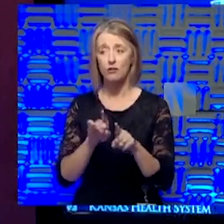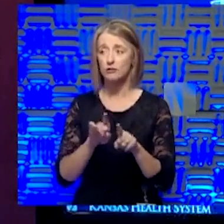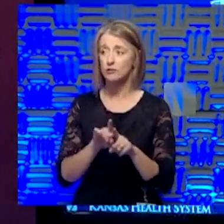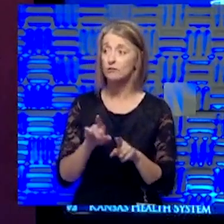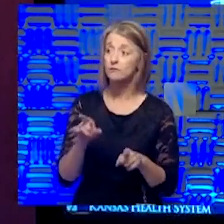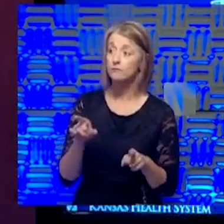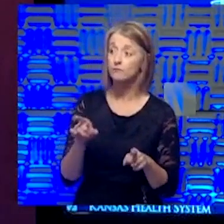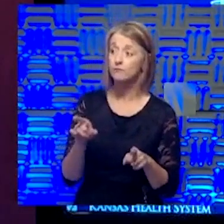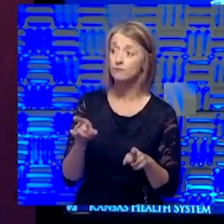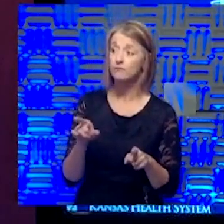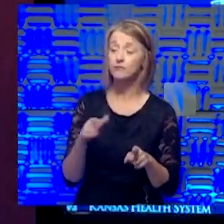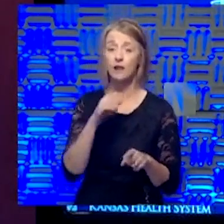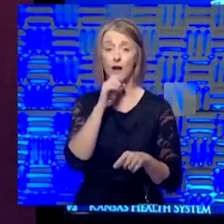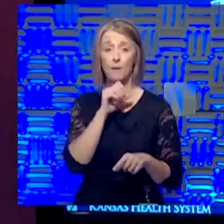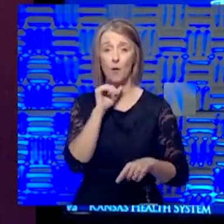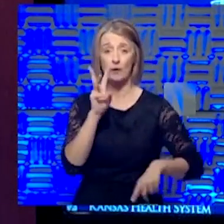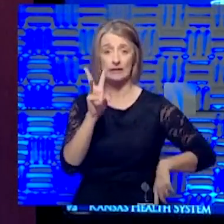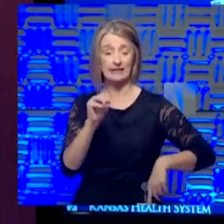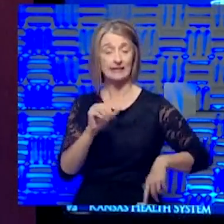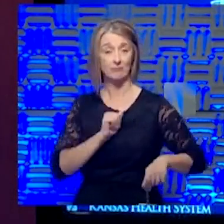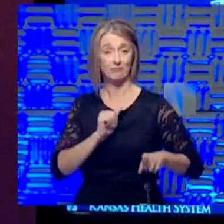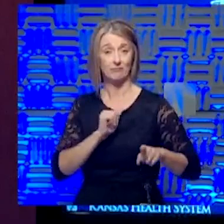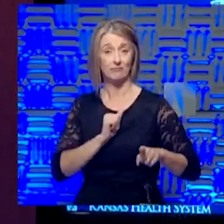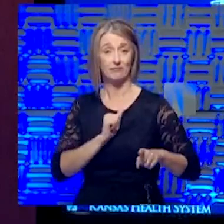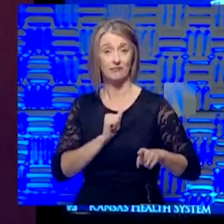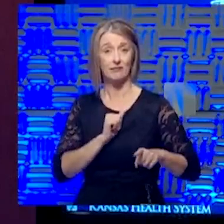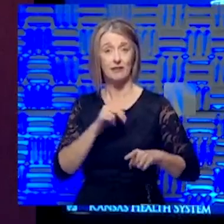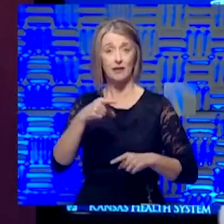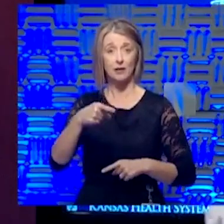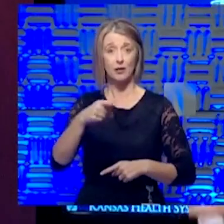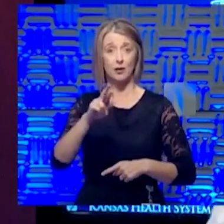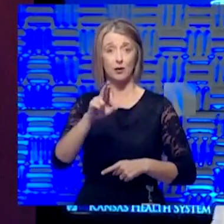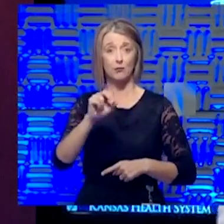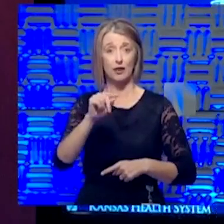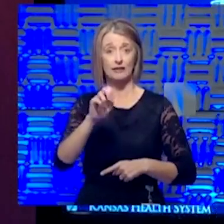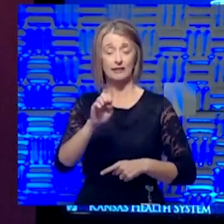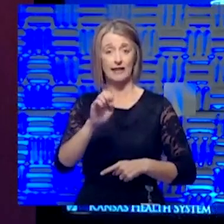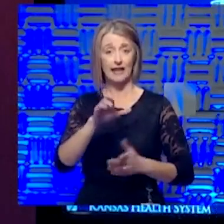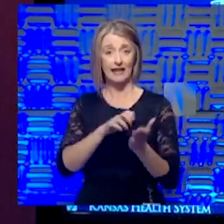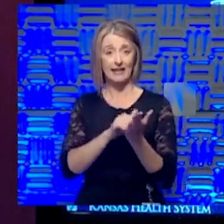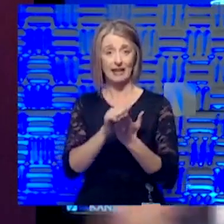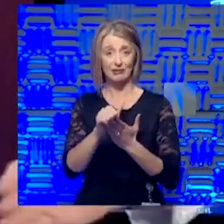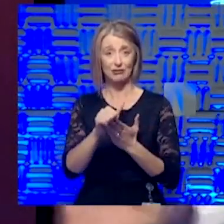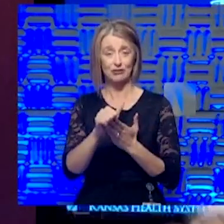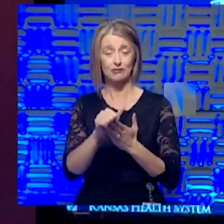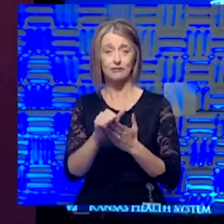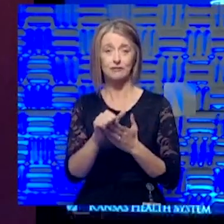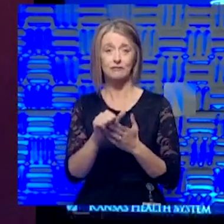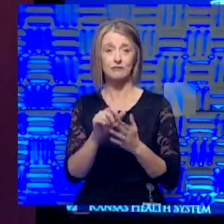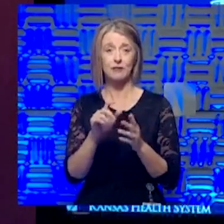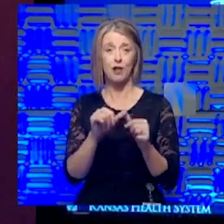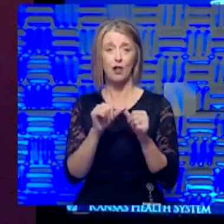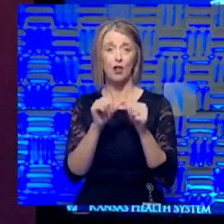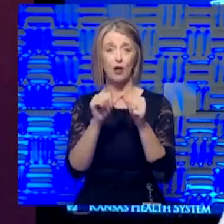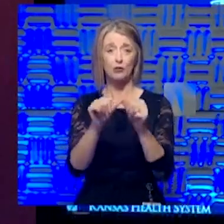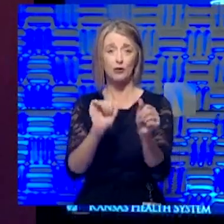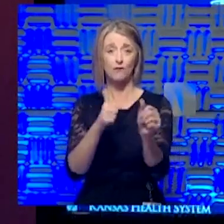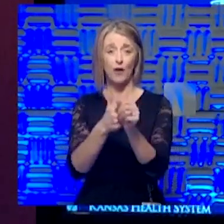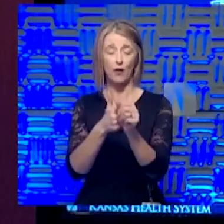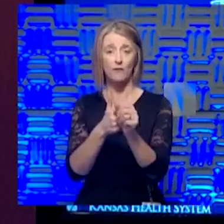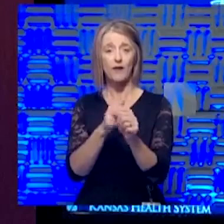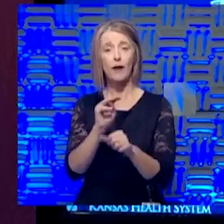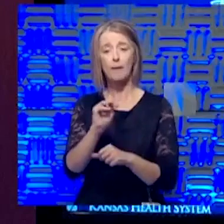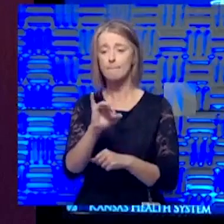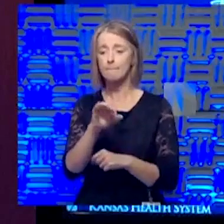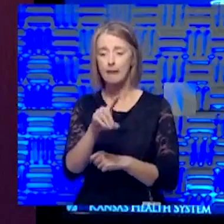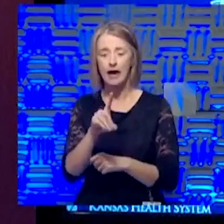Well, I'll tell you, I'm 60 years old, and I have prostate cancer. It's very mild. I don't have to. I'm in long-term follow-up, I hope,